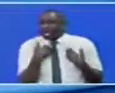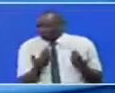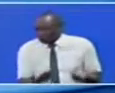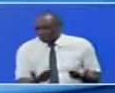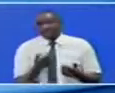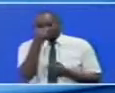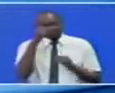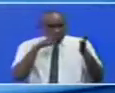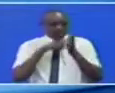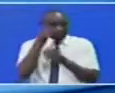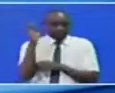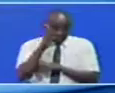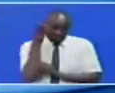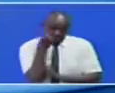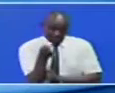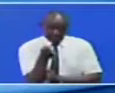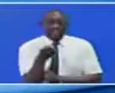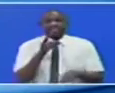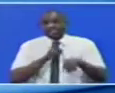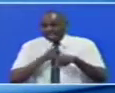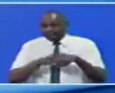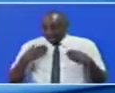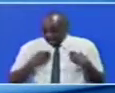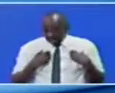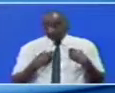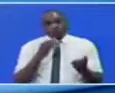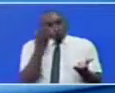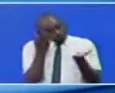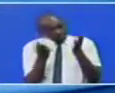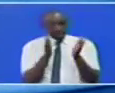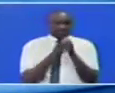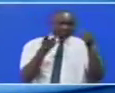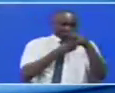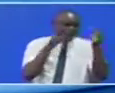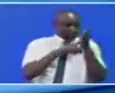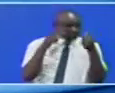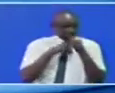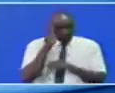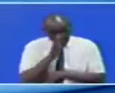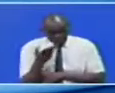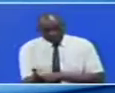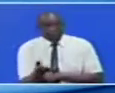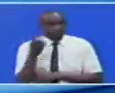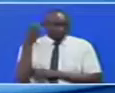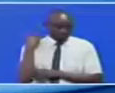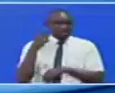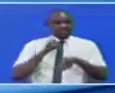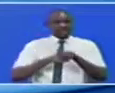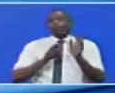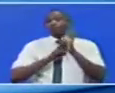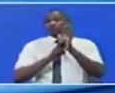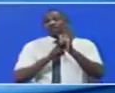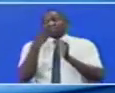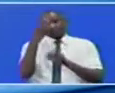at 5.5 billion shillings in the period under review, compared to 7.7 billion shillings the year before, representing a 2.1